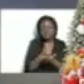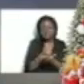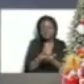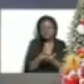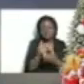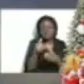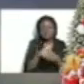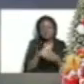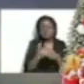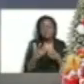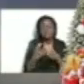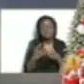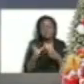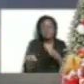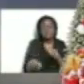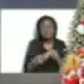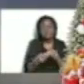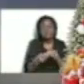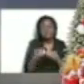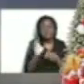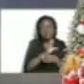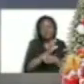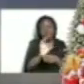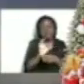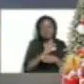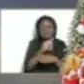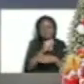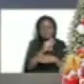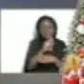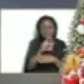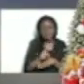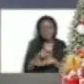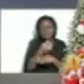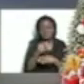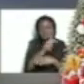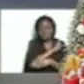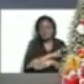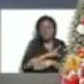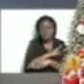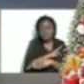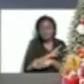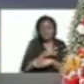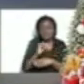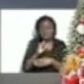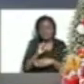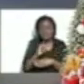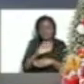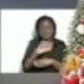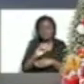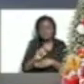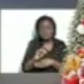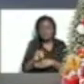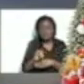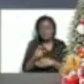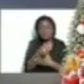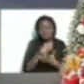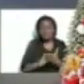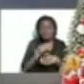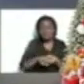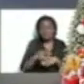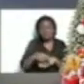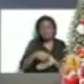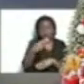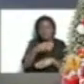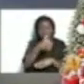implementing a corporate tax accompanied by a personal income tax on the highest earners. Governments have long stenched on